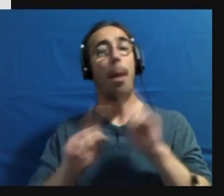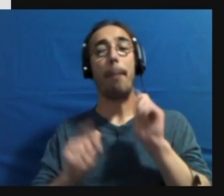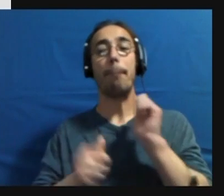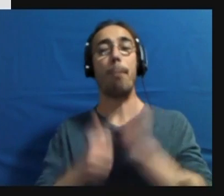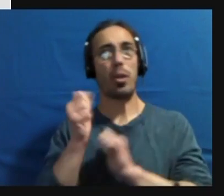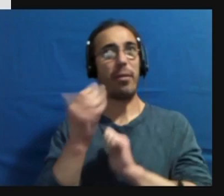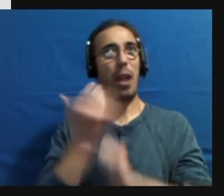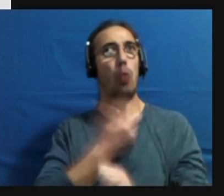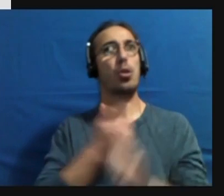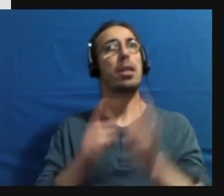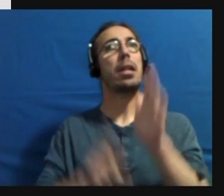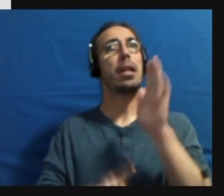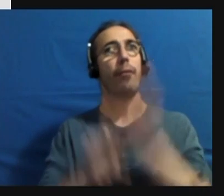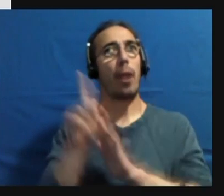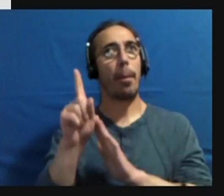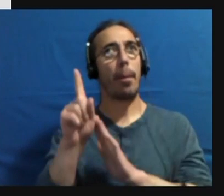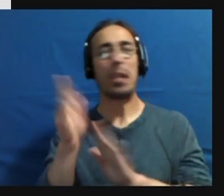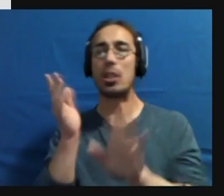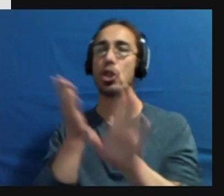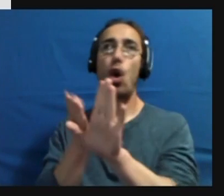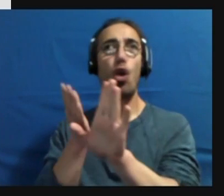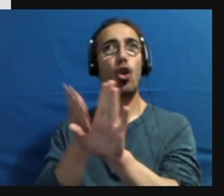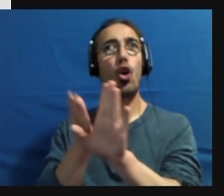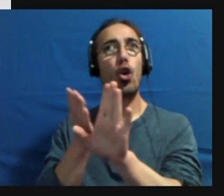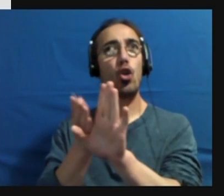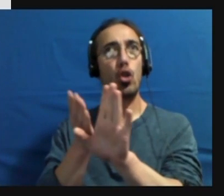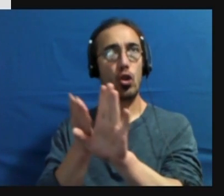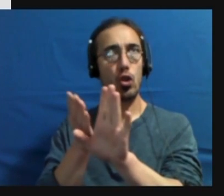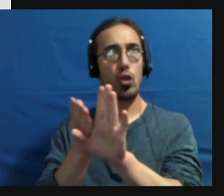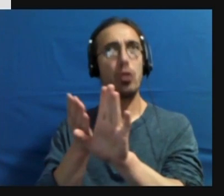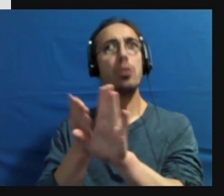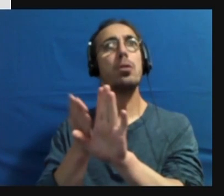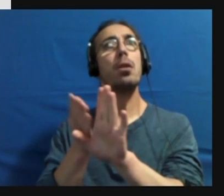developmental psychology that we know, that